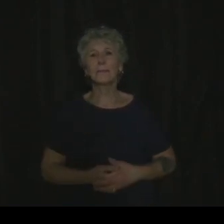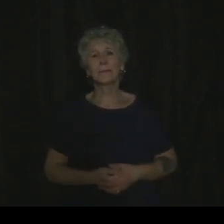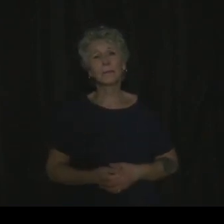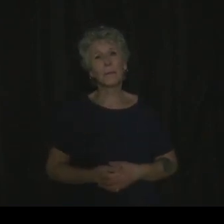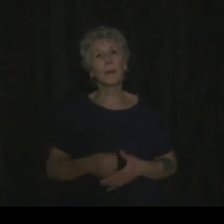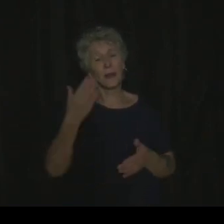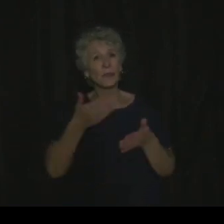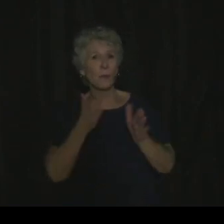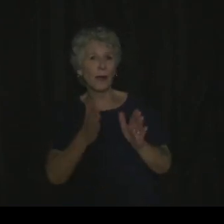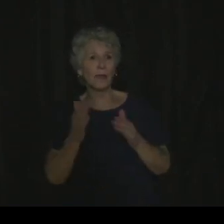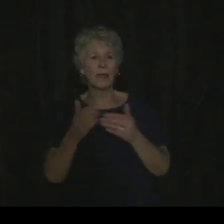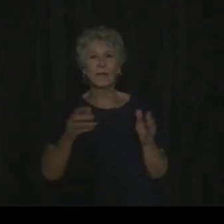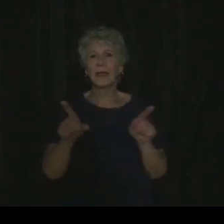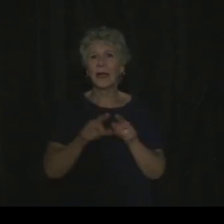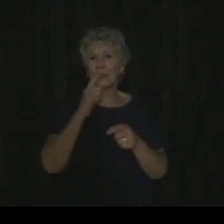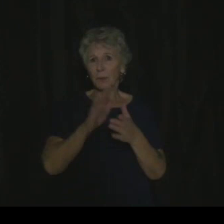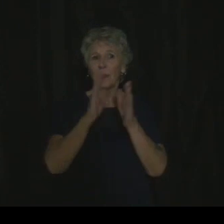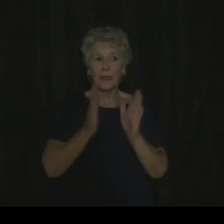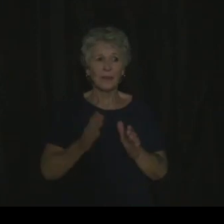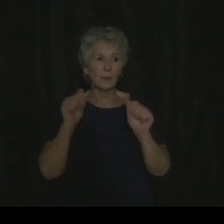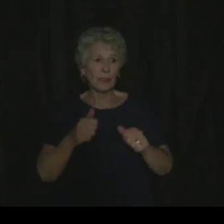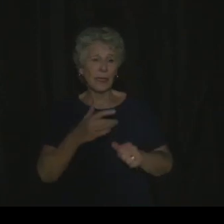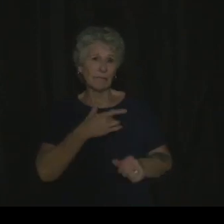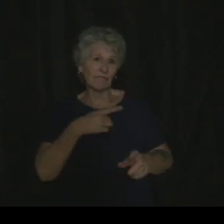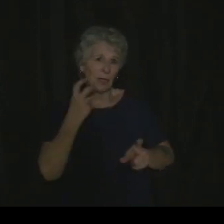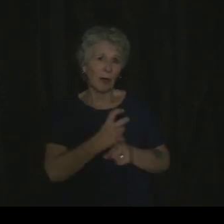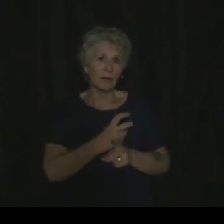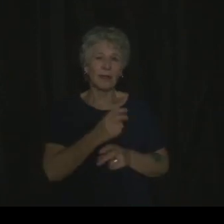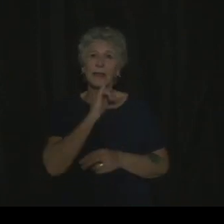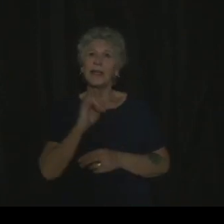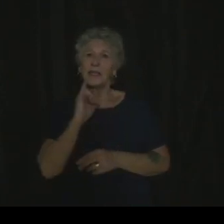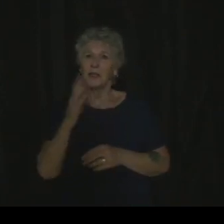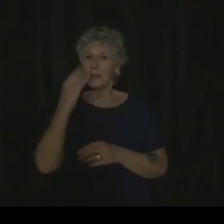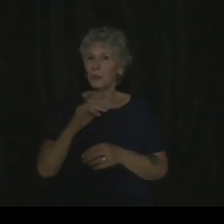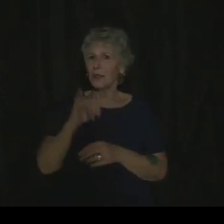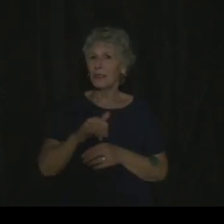There is a way that even as a believer we can harden our hearts. Israel experienced this in Psalm